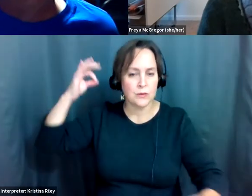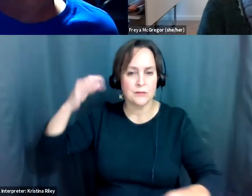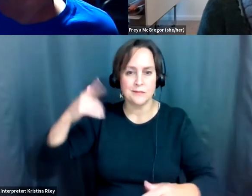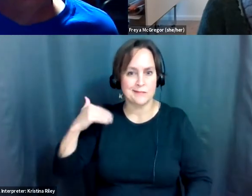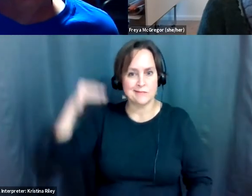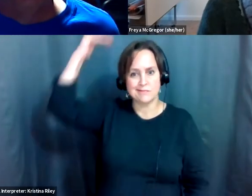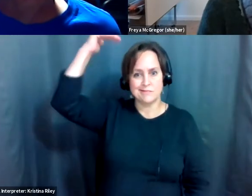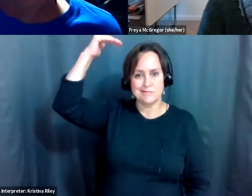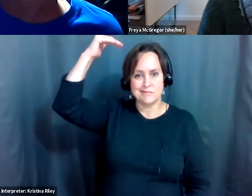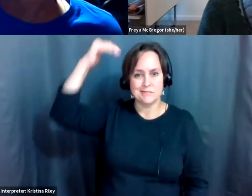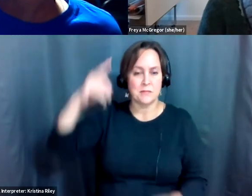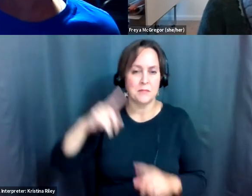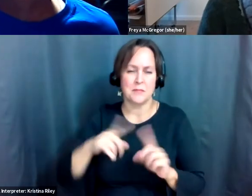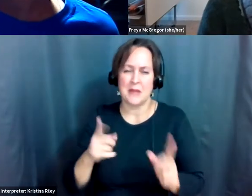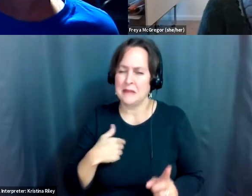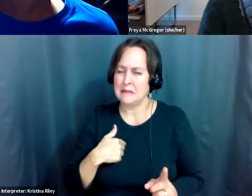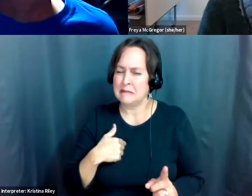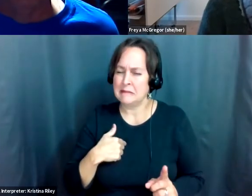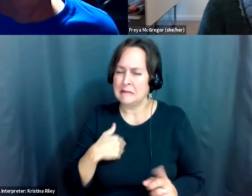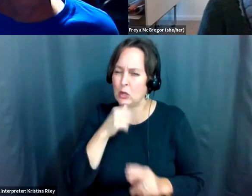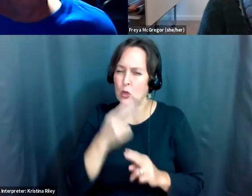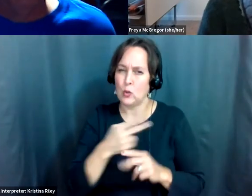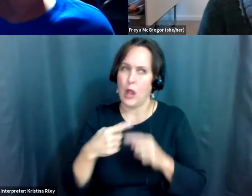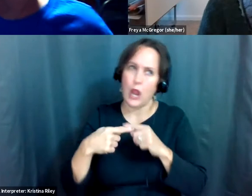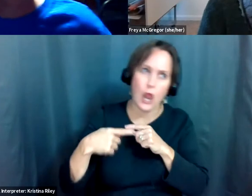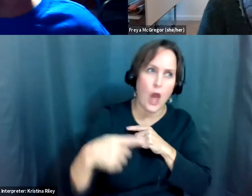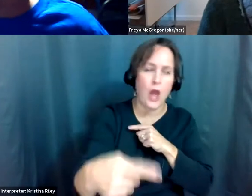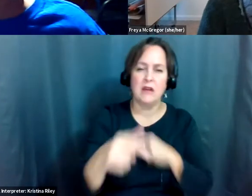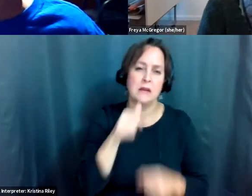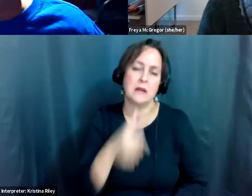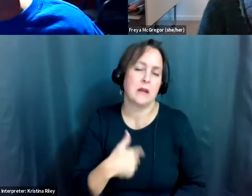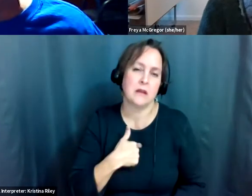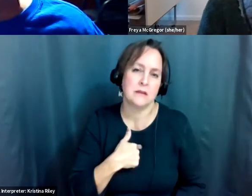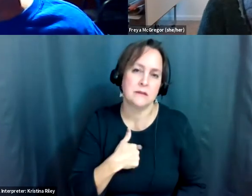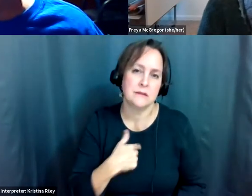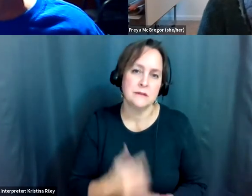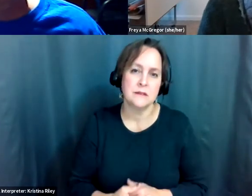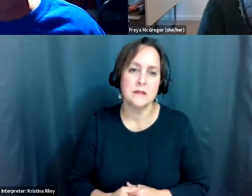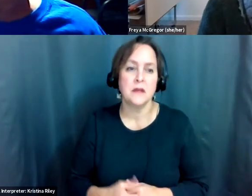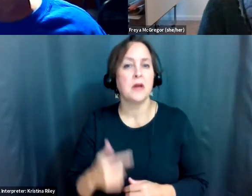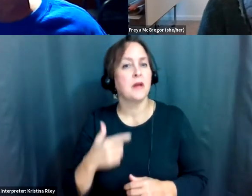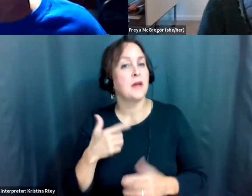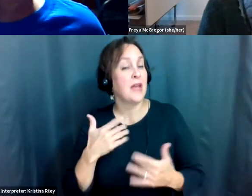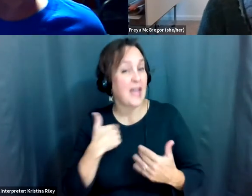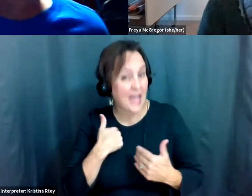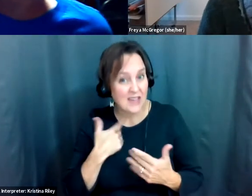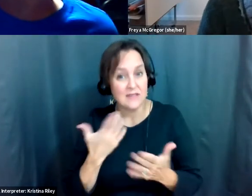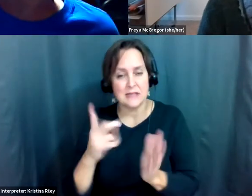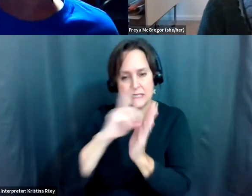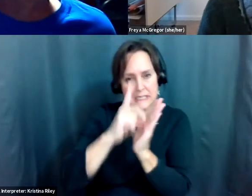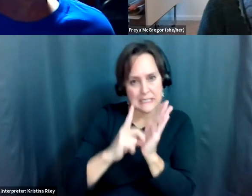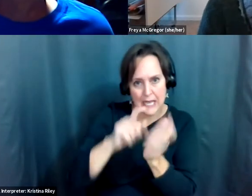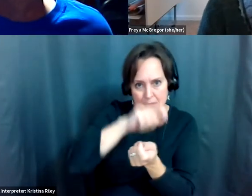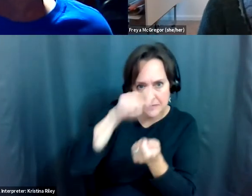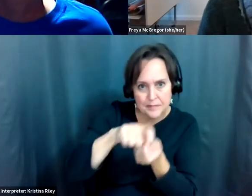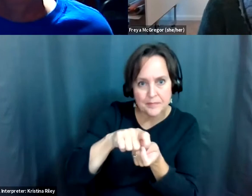my head. Uh, but I've never gotten used to using one of those, but there, there is a lot that goes into designing the cane. They need to be